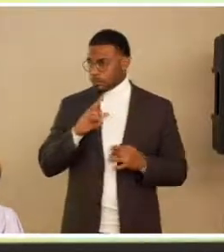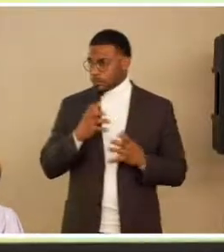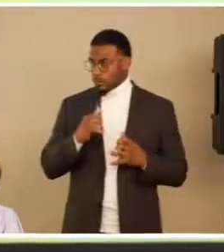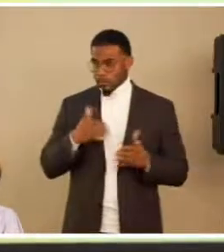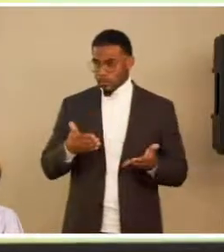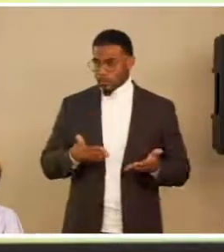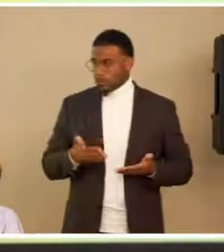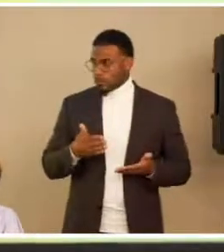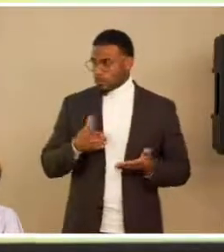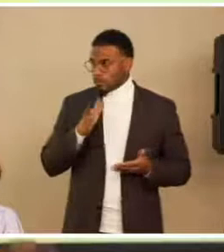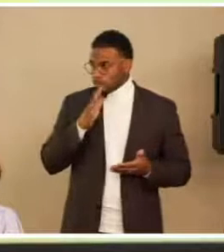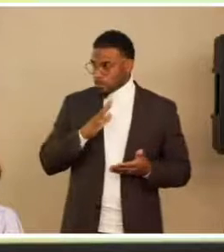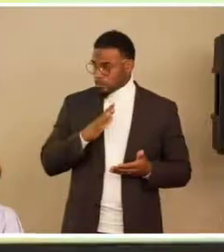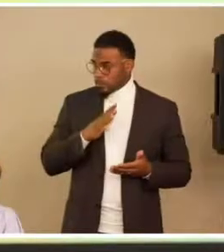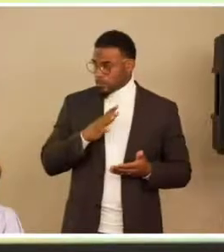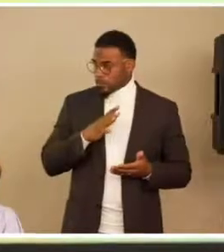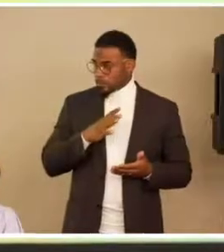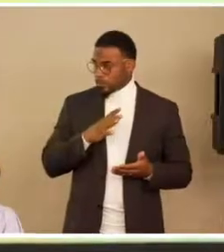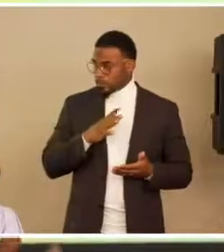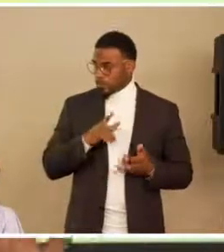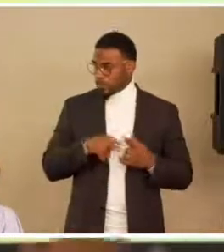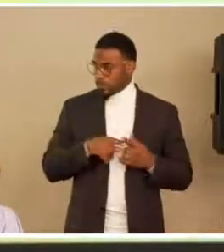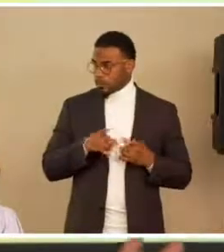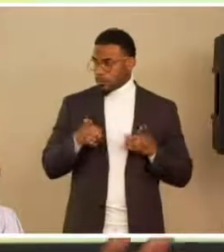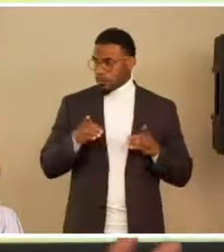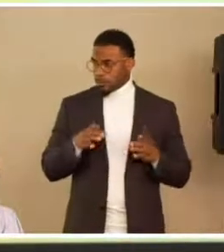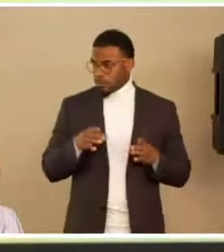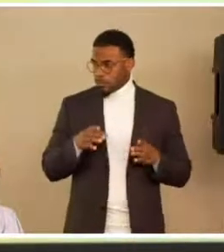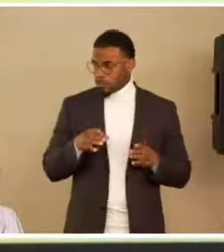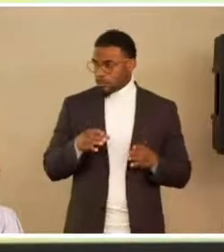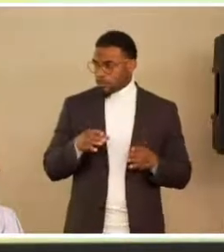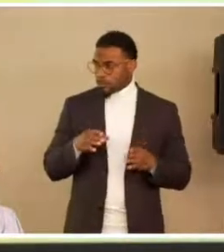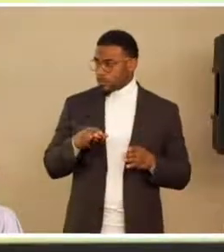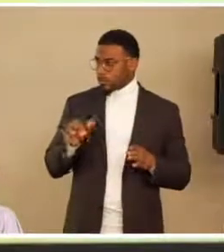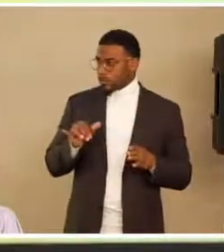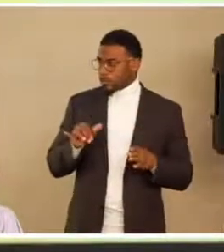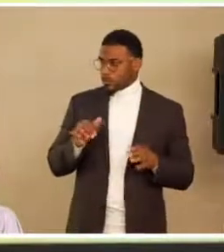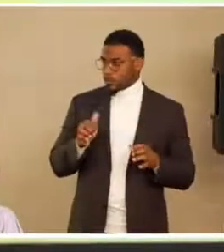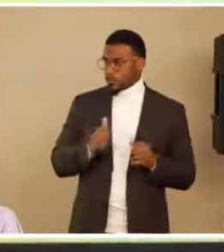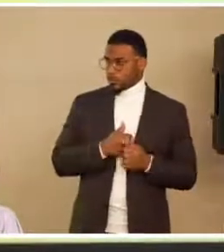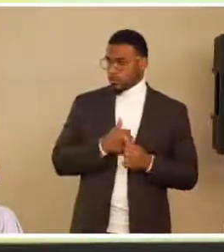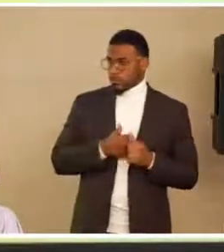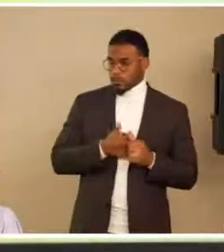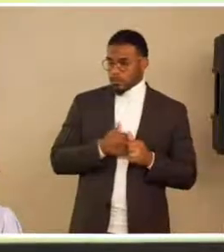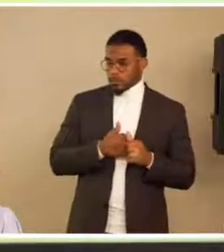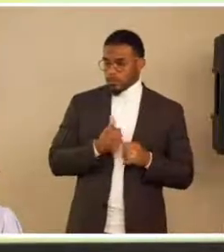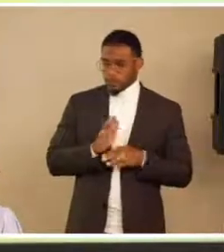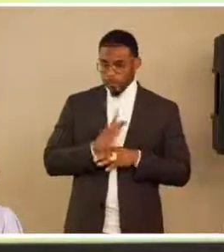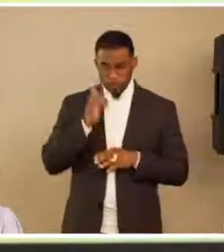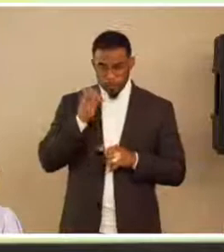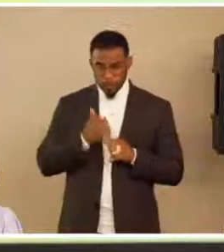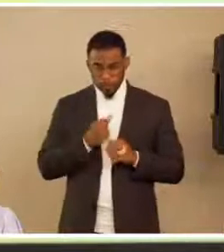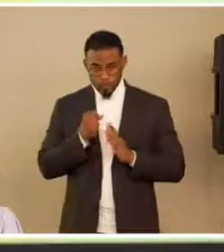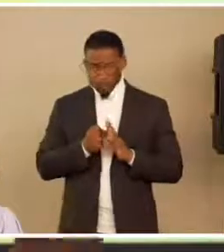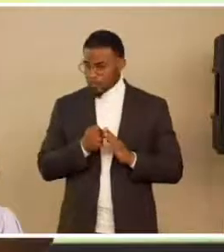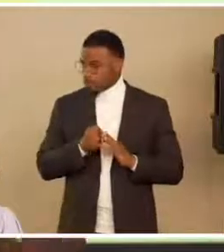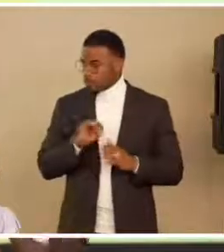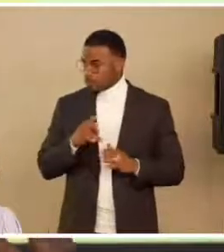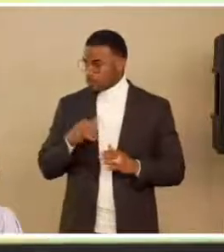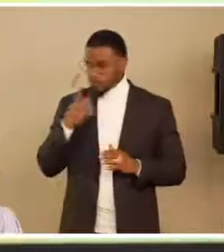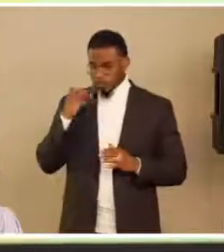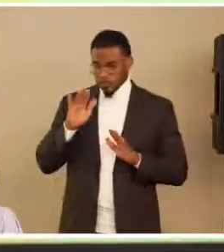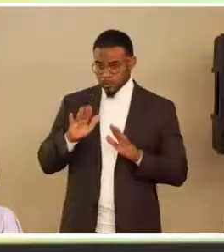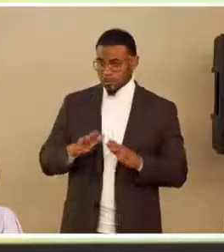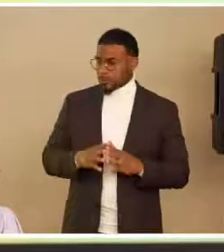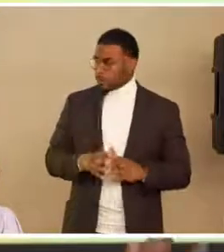only want to hire women to direct, like, every episode for every season, Oprah was like, I